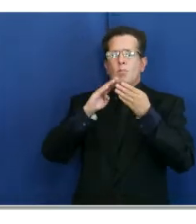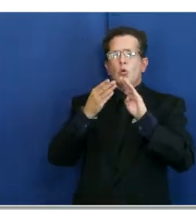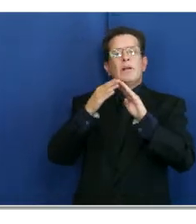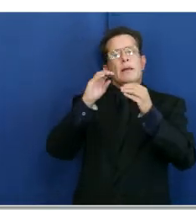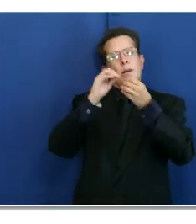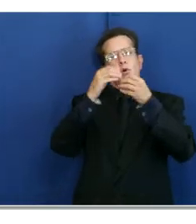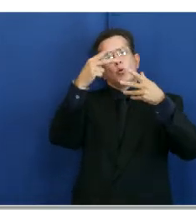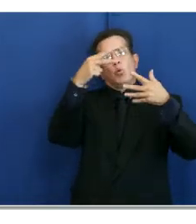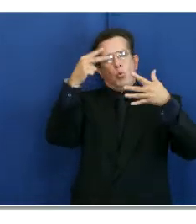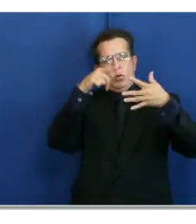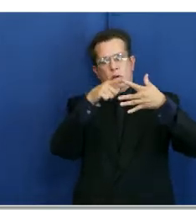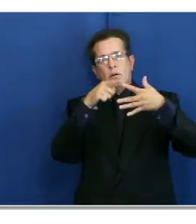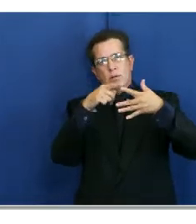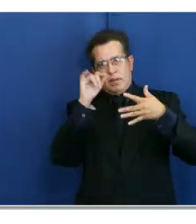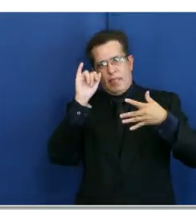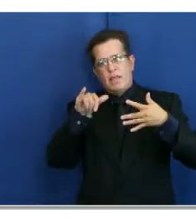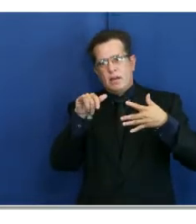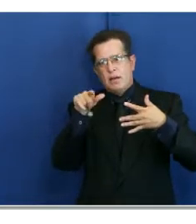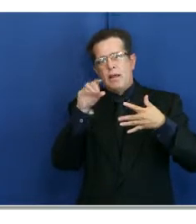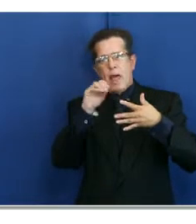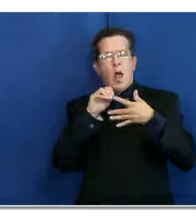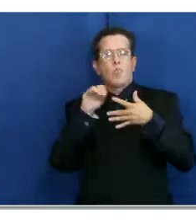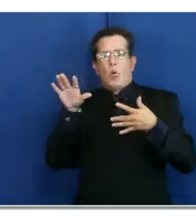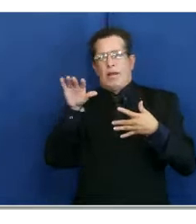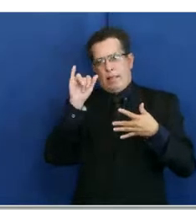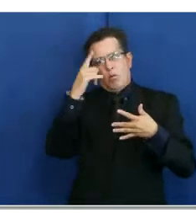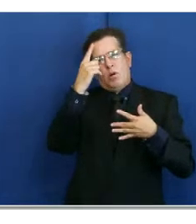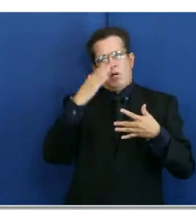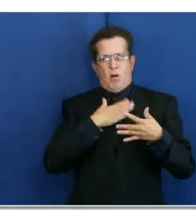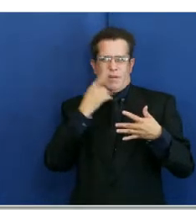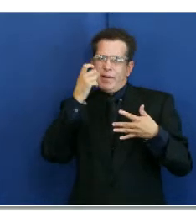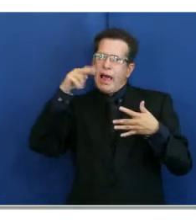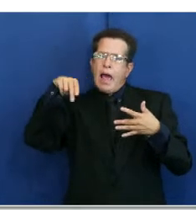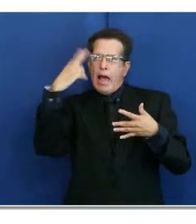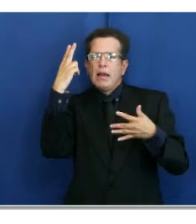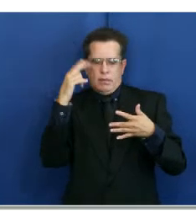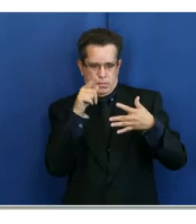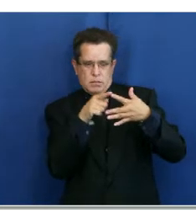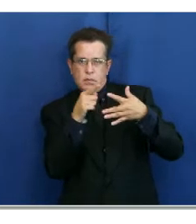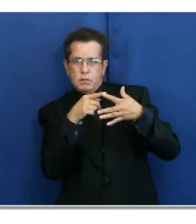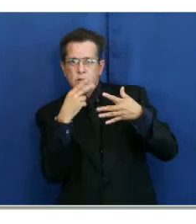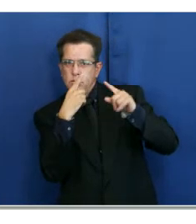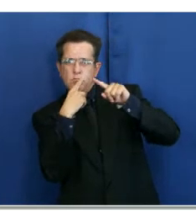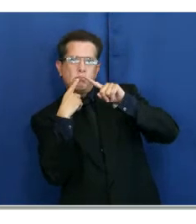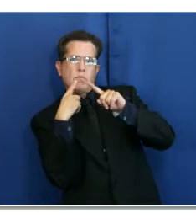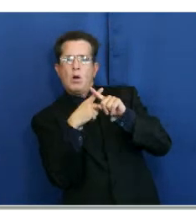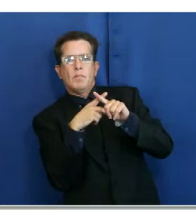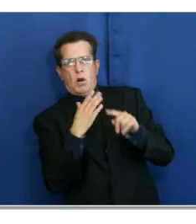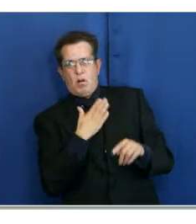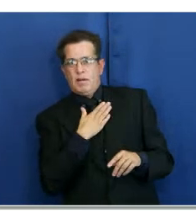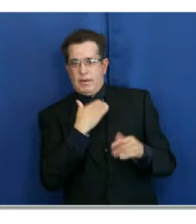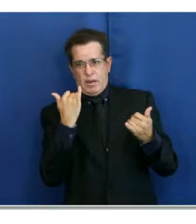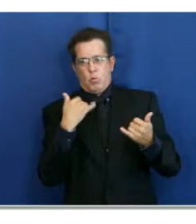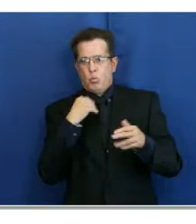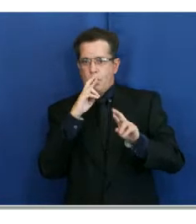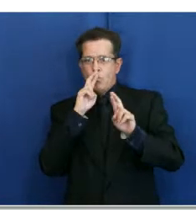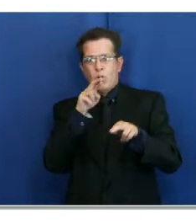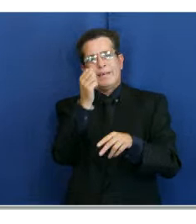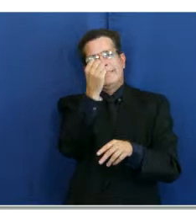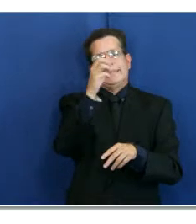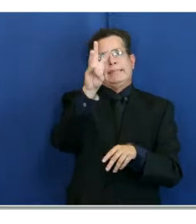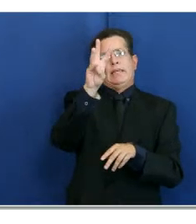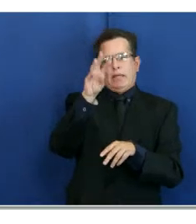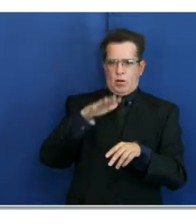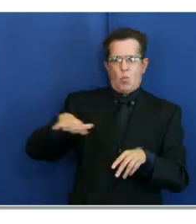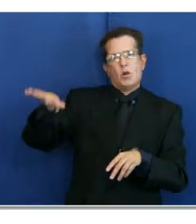2 and the only abnormal trigger. If we can go to the next slide. Today, we are reporting 16 total